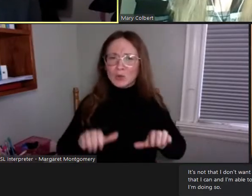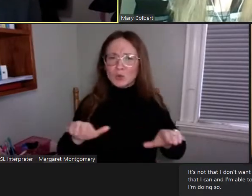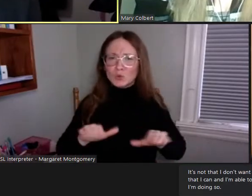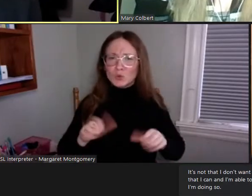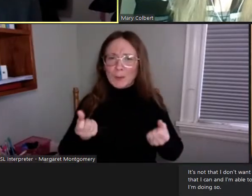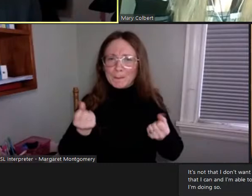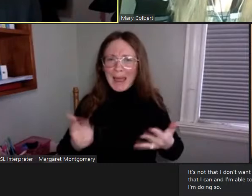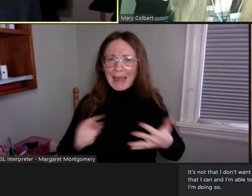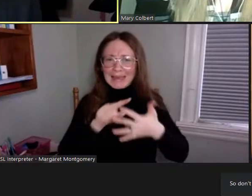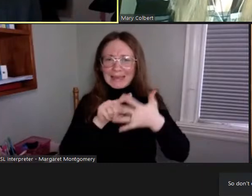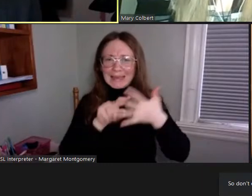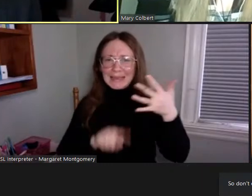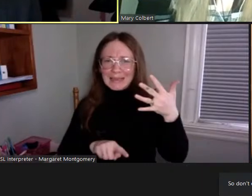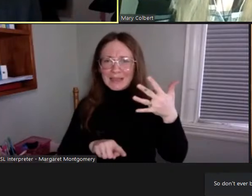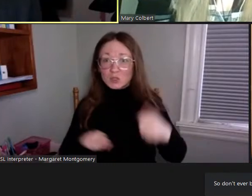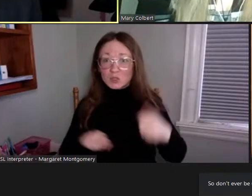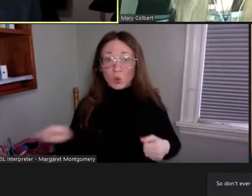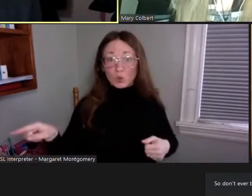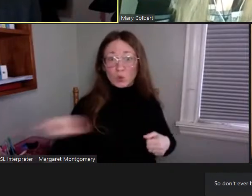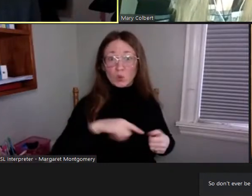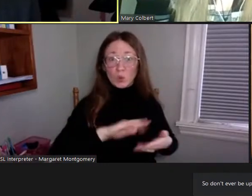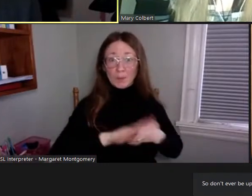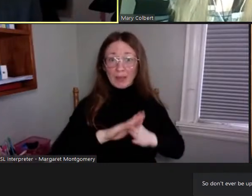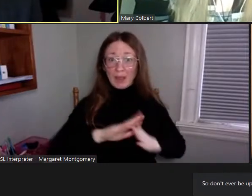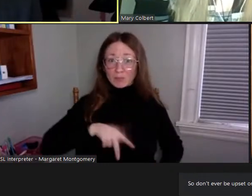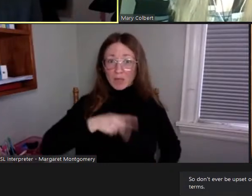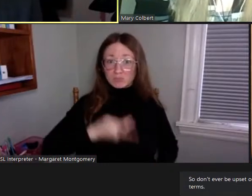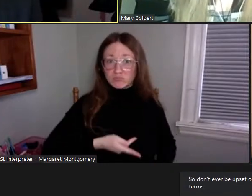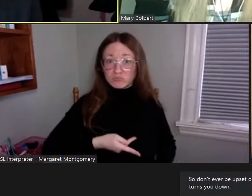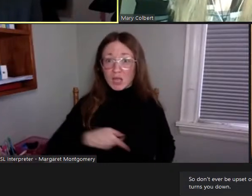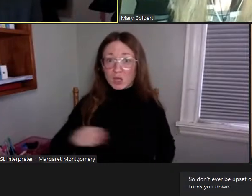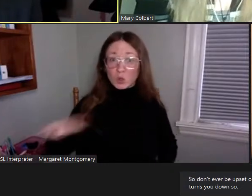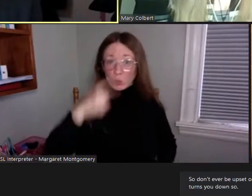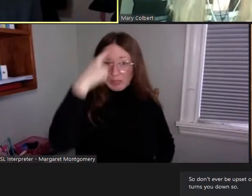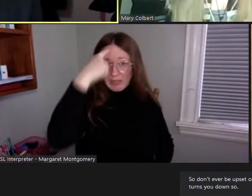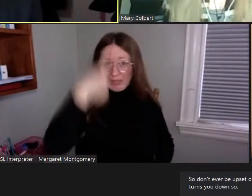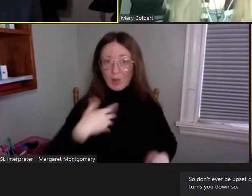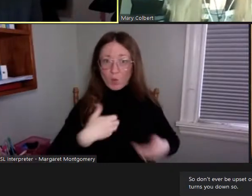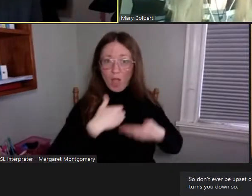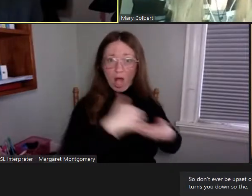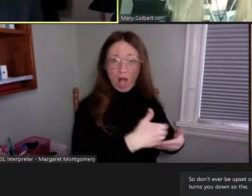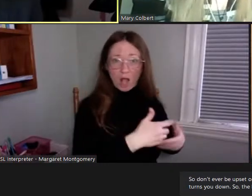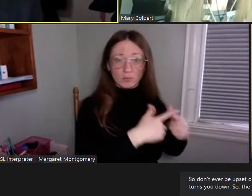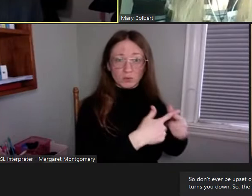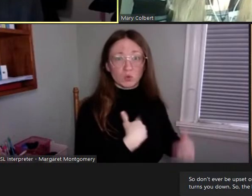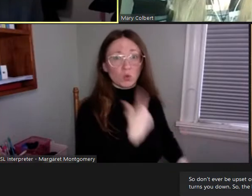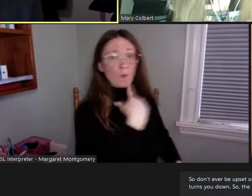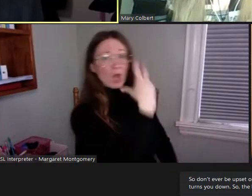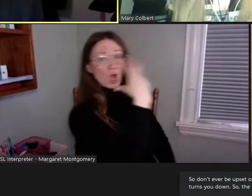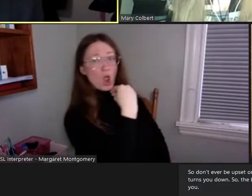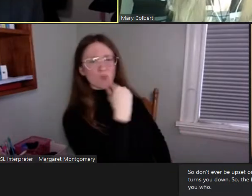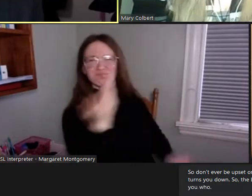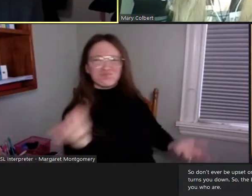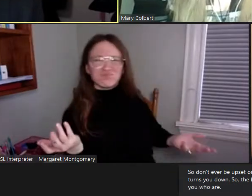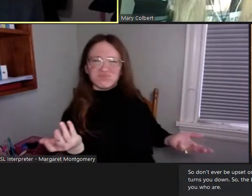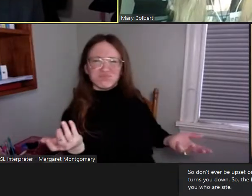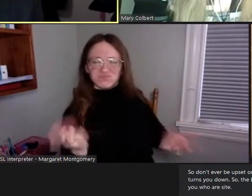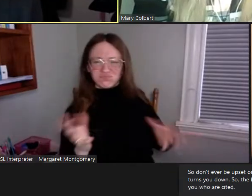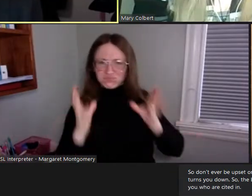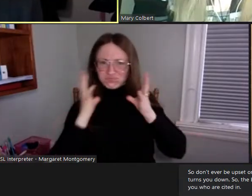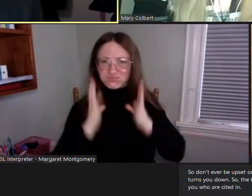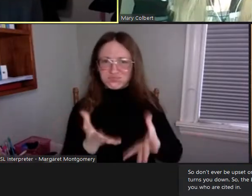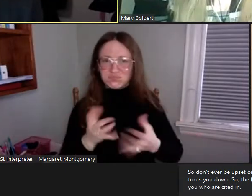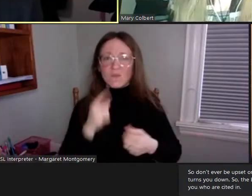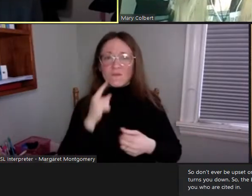So don't ever be upset or angry that somebody turned you down. So the biggest thing for any of you who are sighted